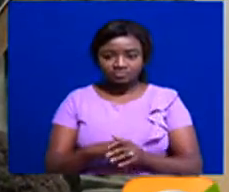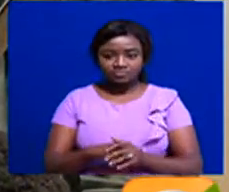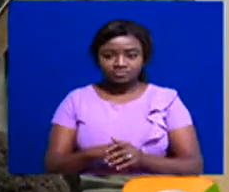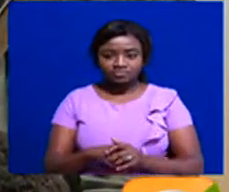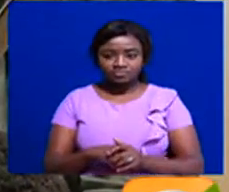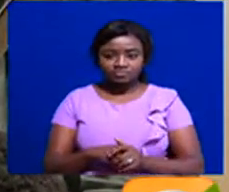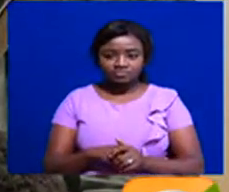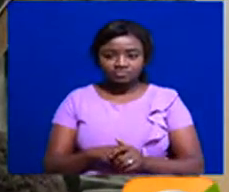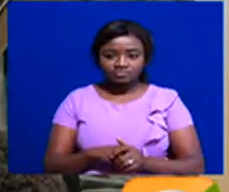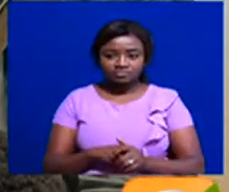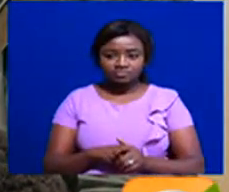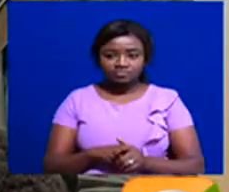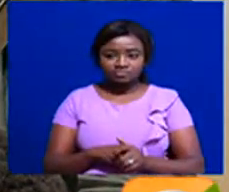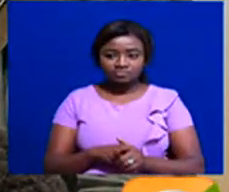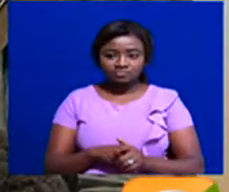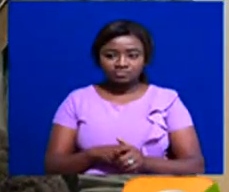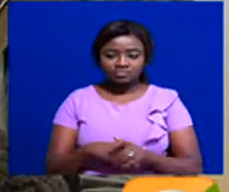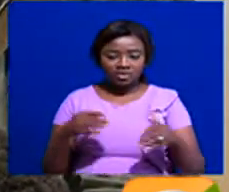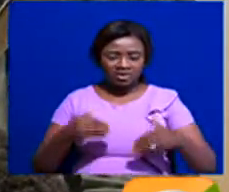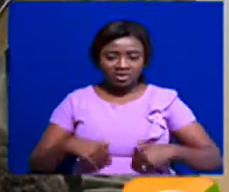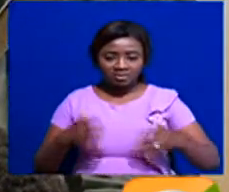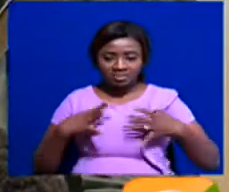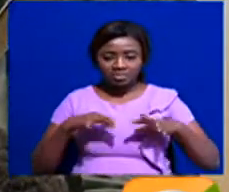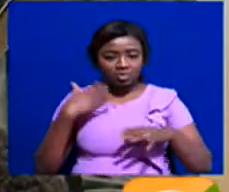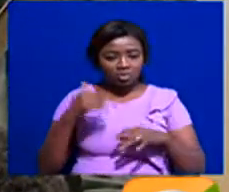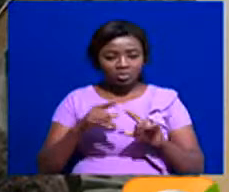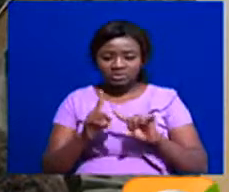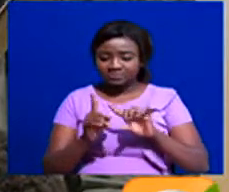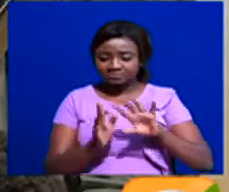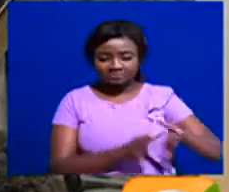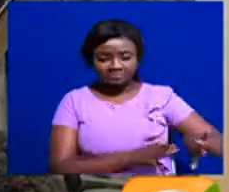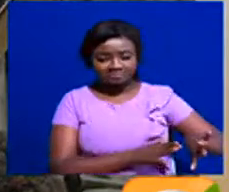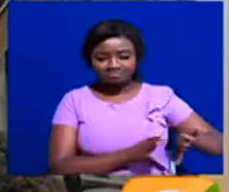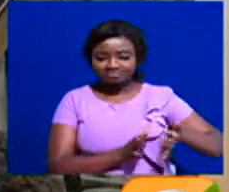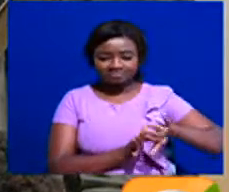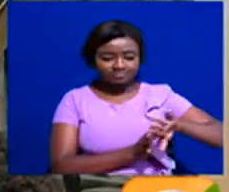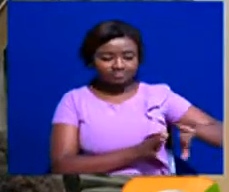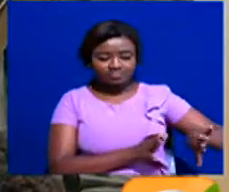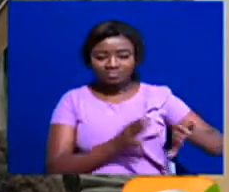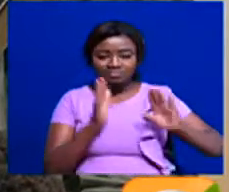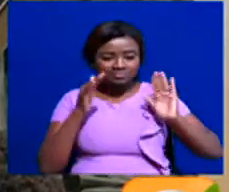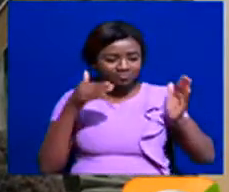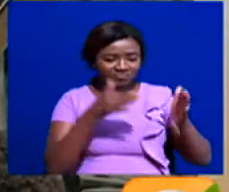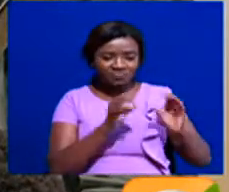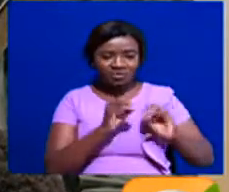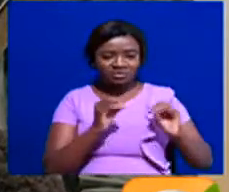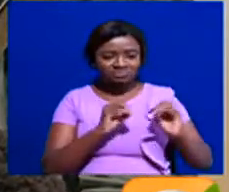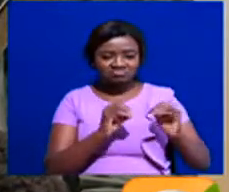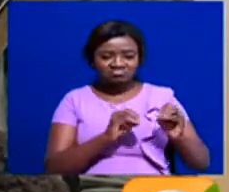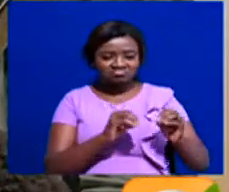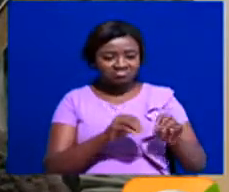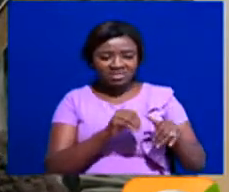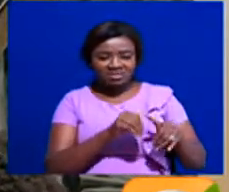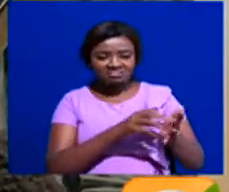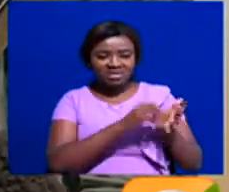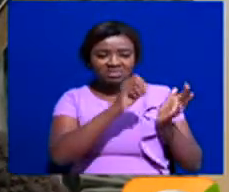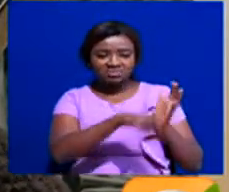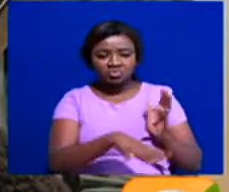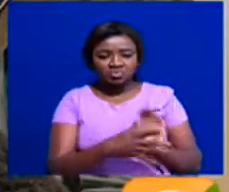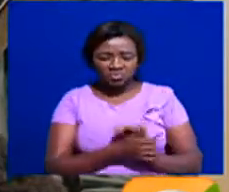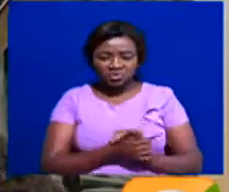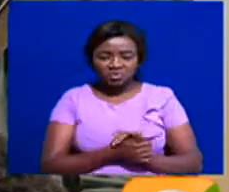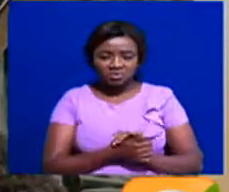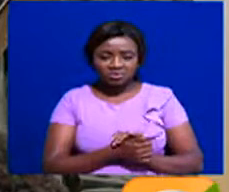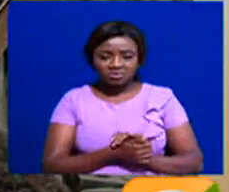always set aside. Young people are always set aside because the question that I actually wanted to ask is, what's the role